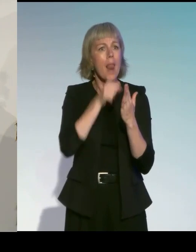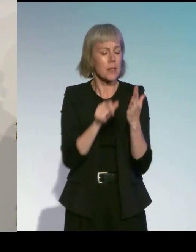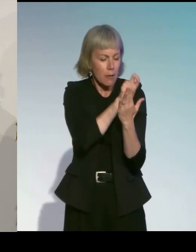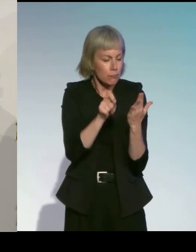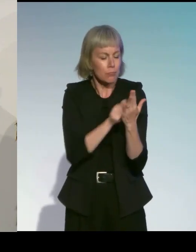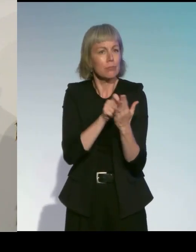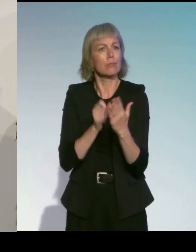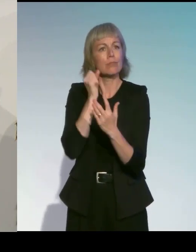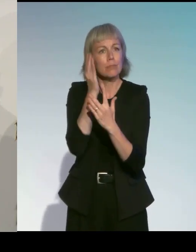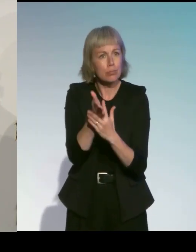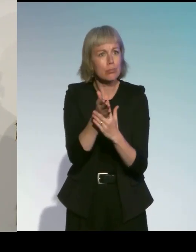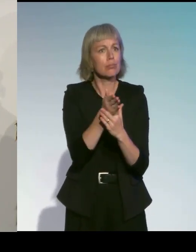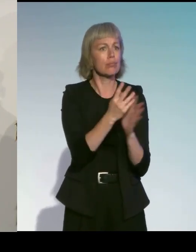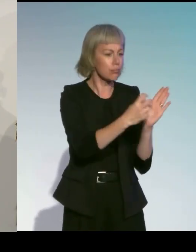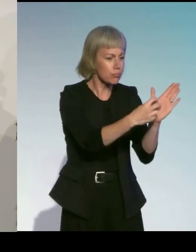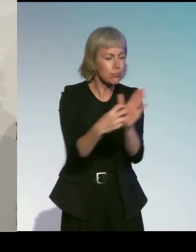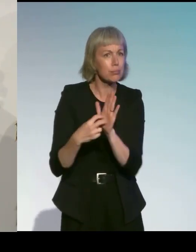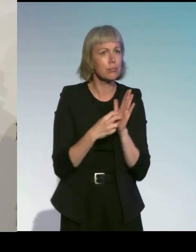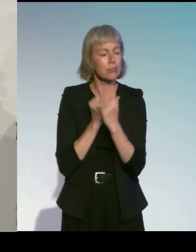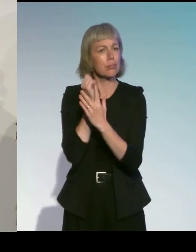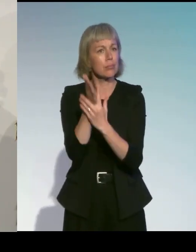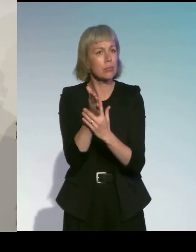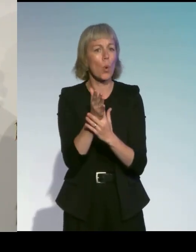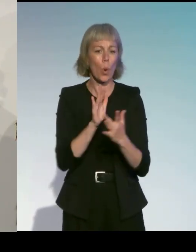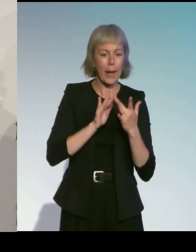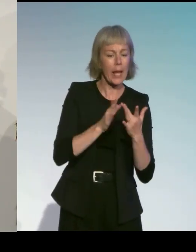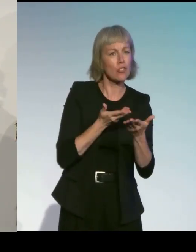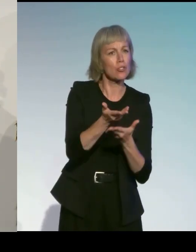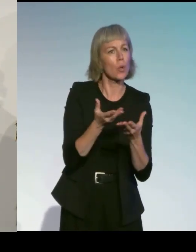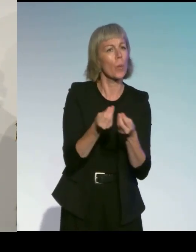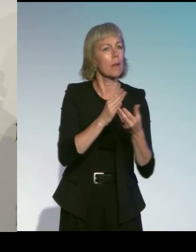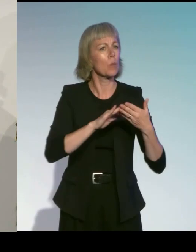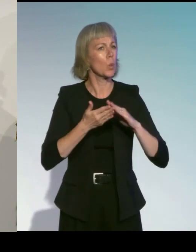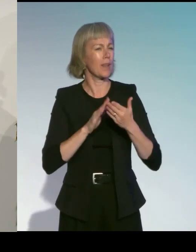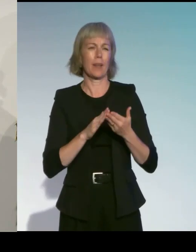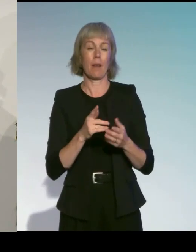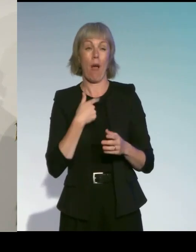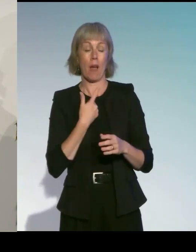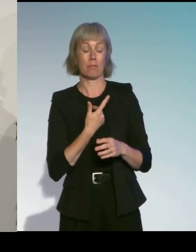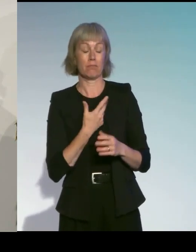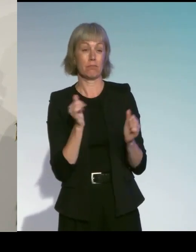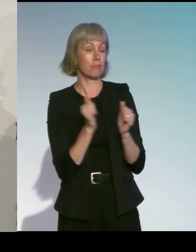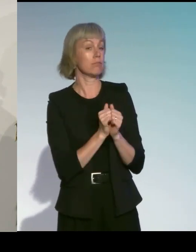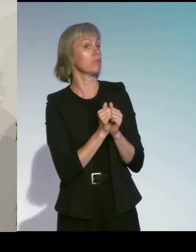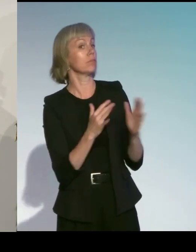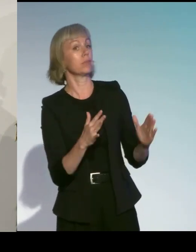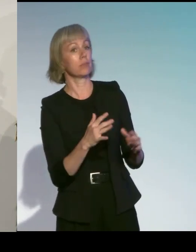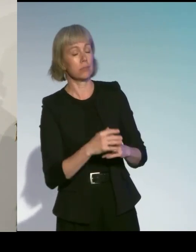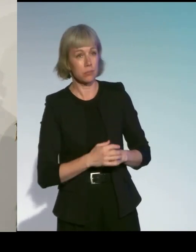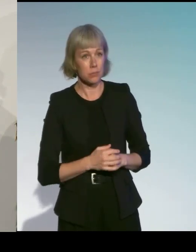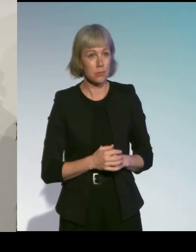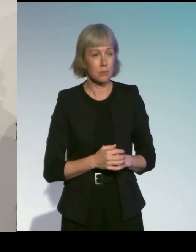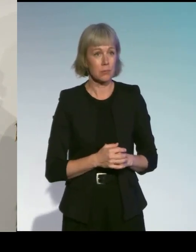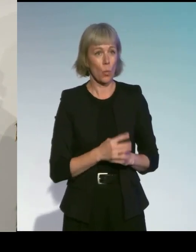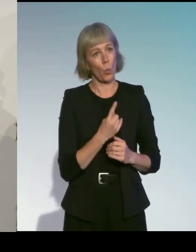in engaging with your own community about particular issues that matter to you. So I would sort of push back on that question if someone,